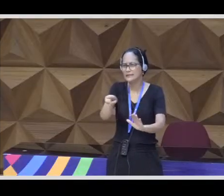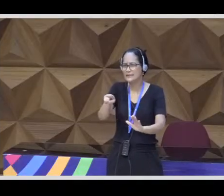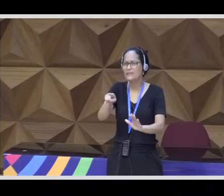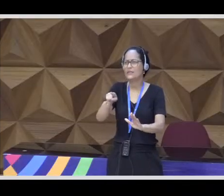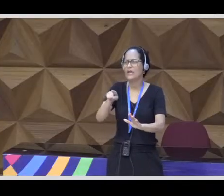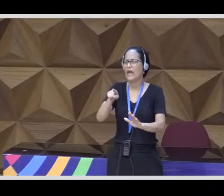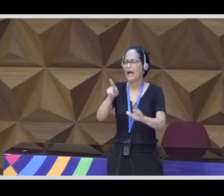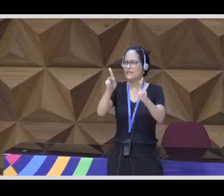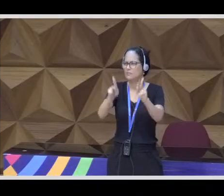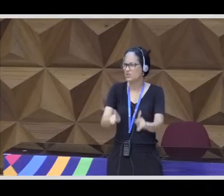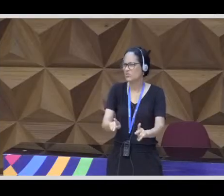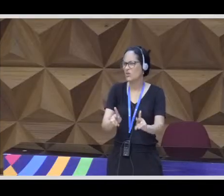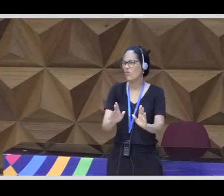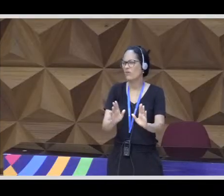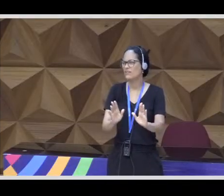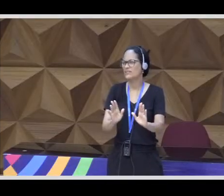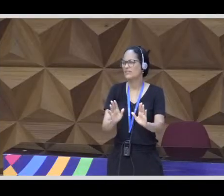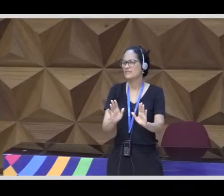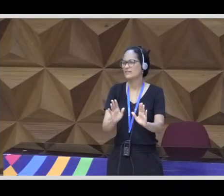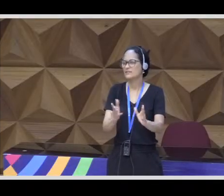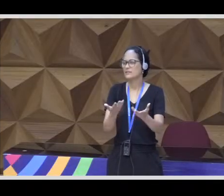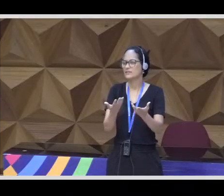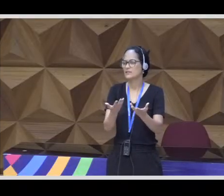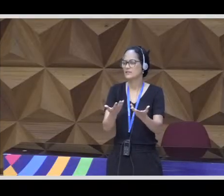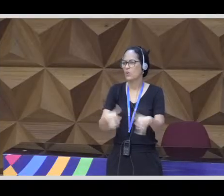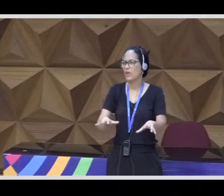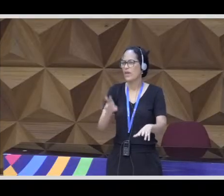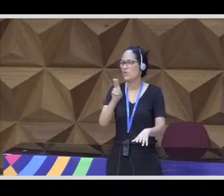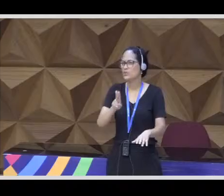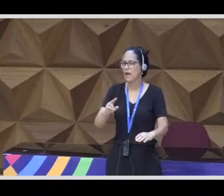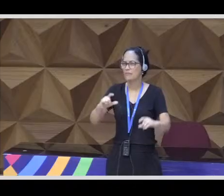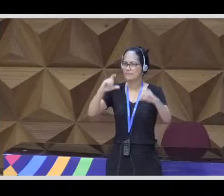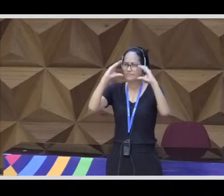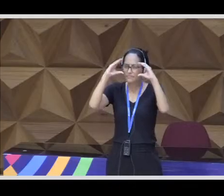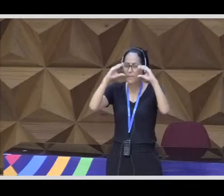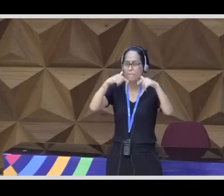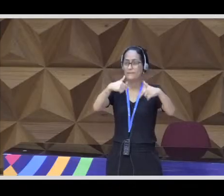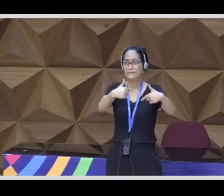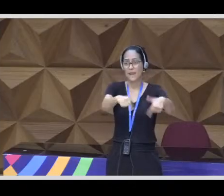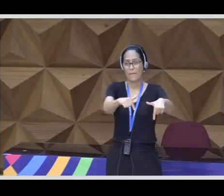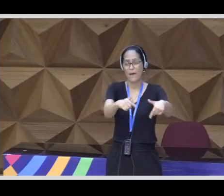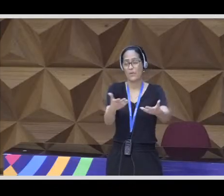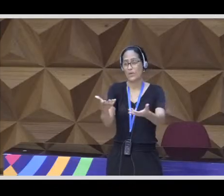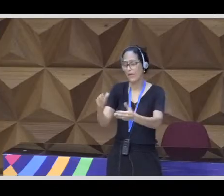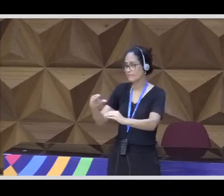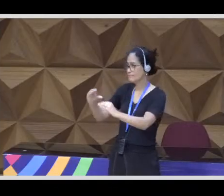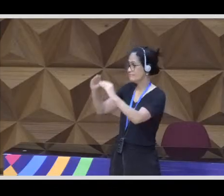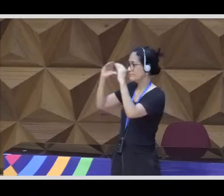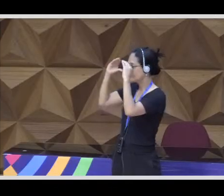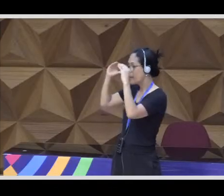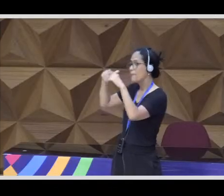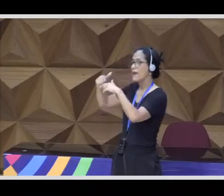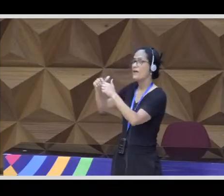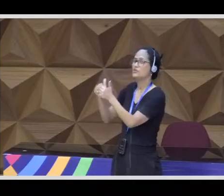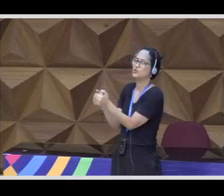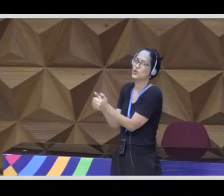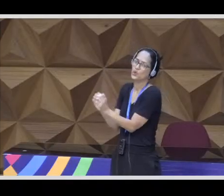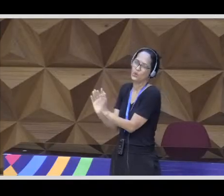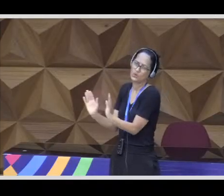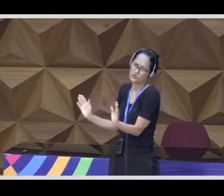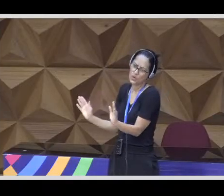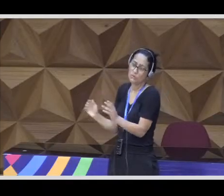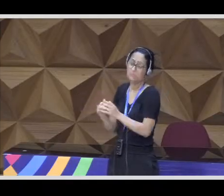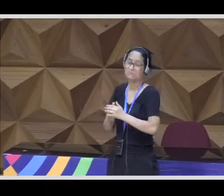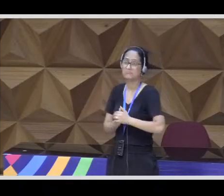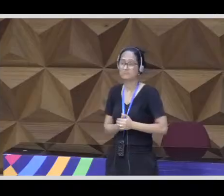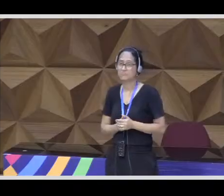But it's possible, and if you can suddenly have a large screen, then it really makes a big difference. You know, if you've ever used one of them to